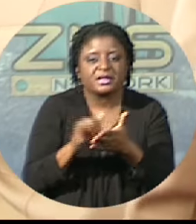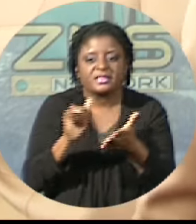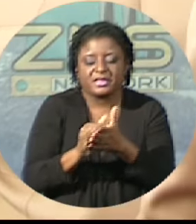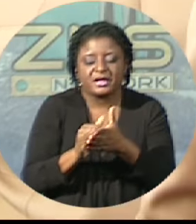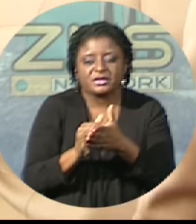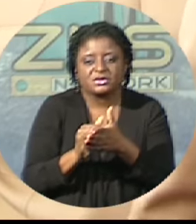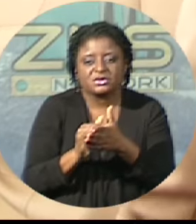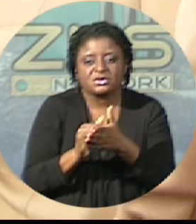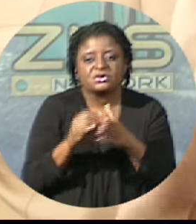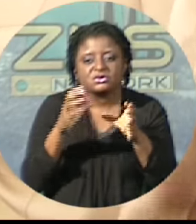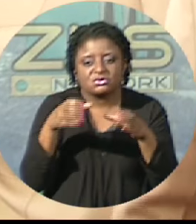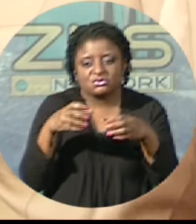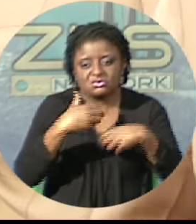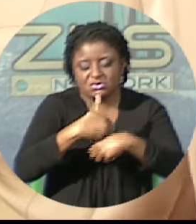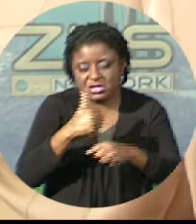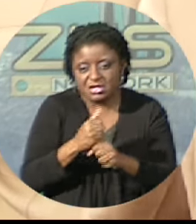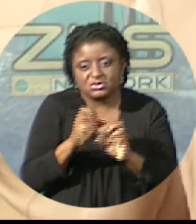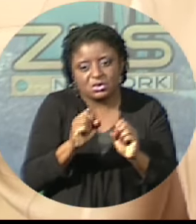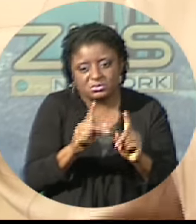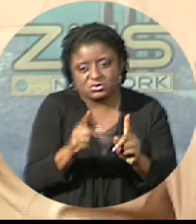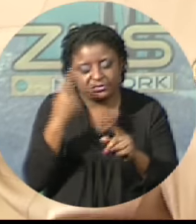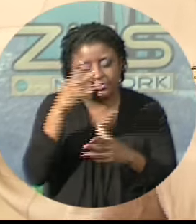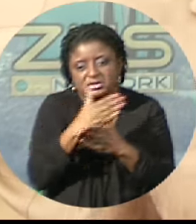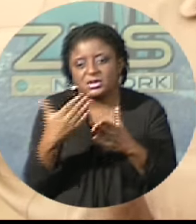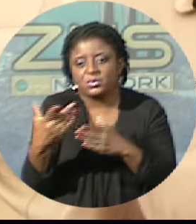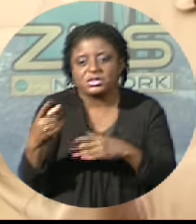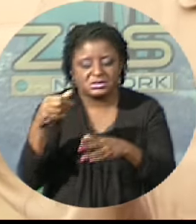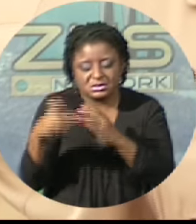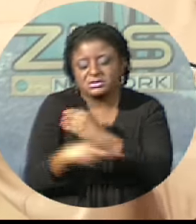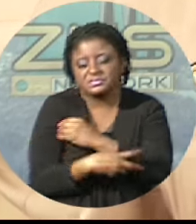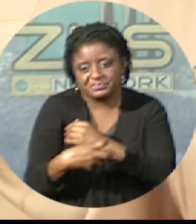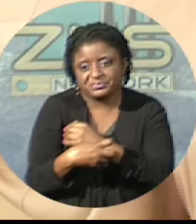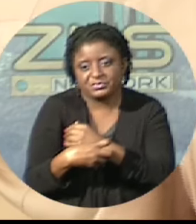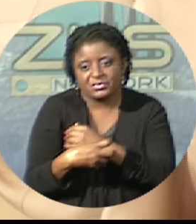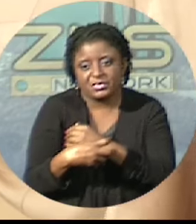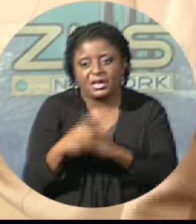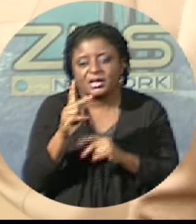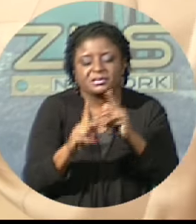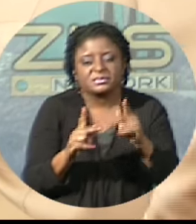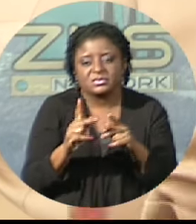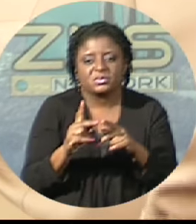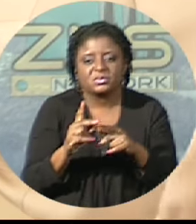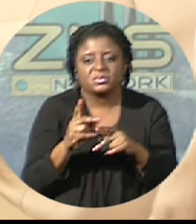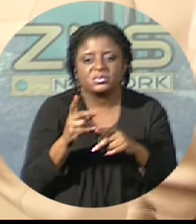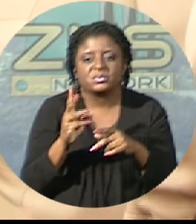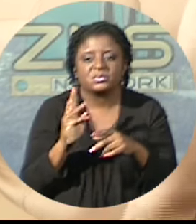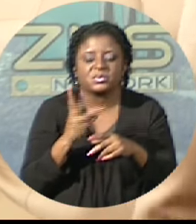somebody. So we are asking you to be alert. People have been heeding to our call. So we have been able